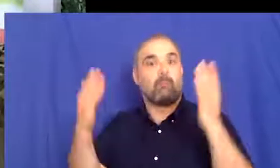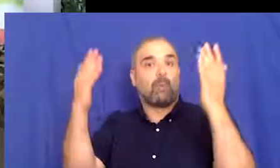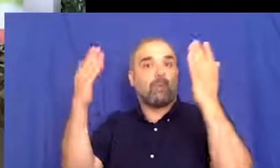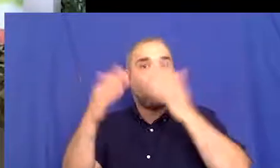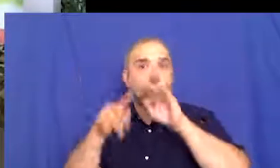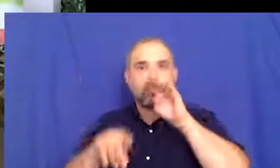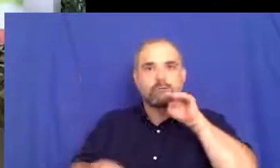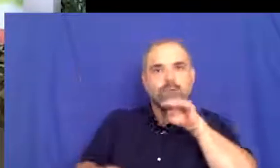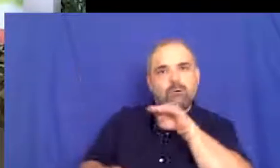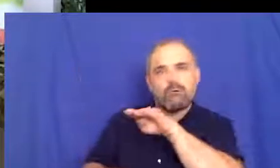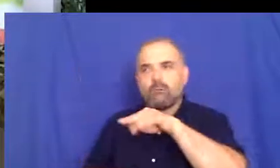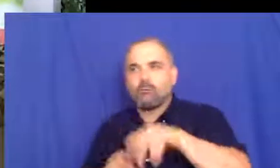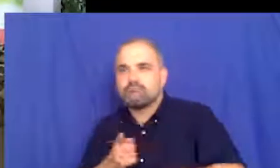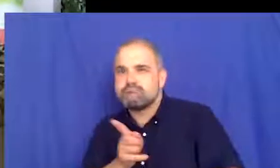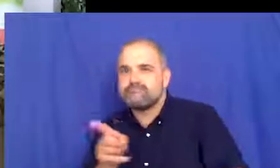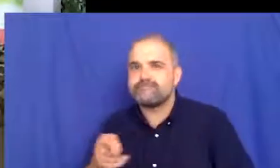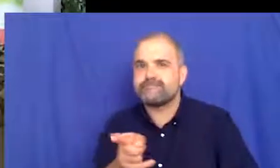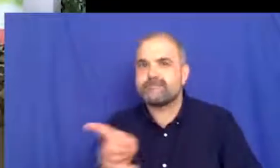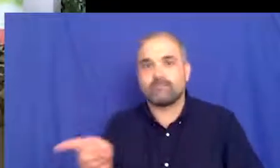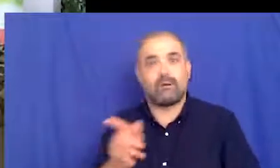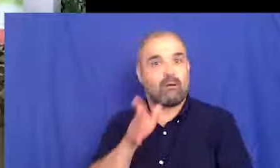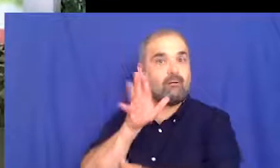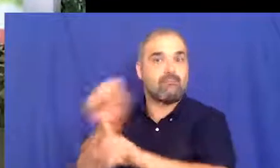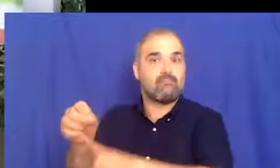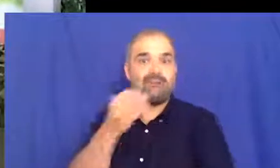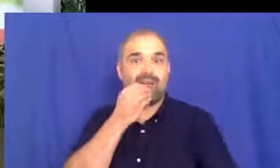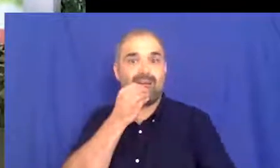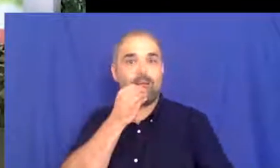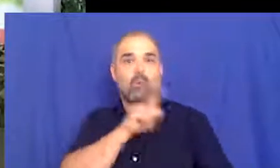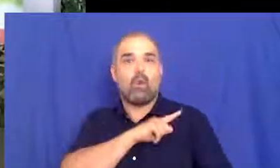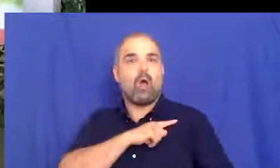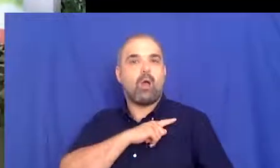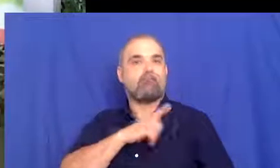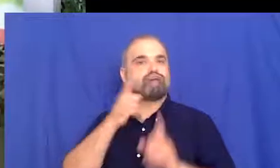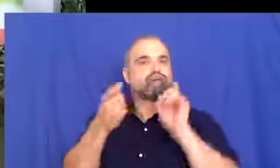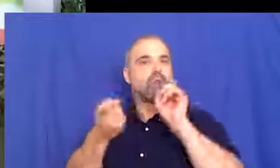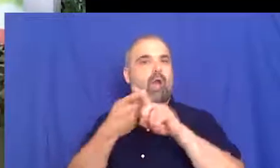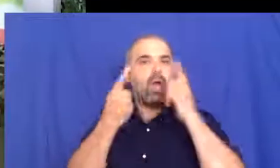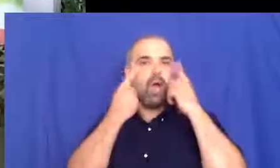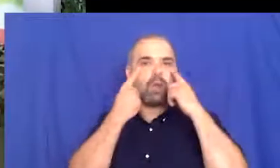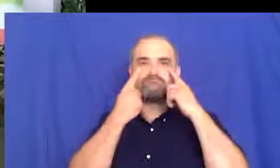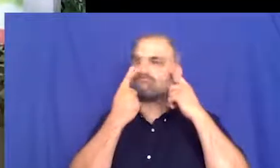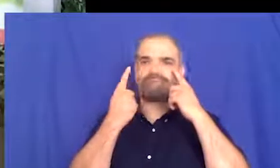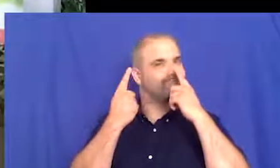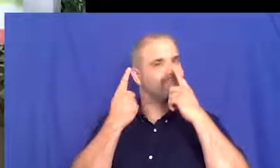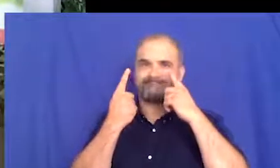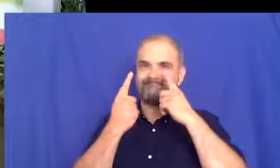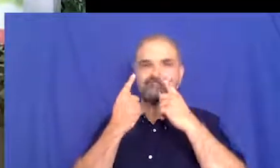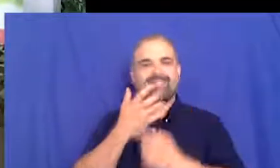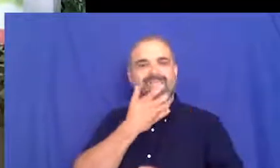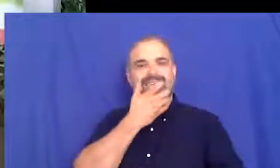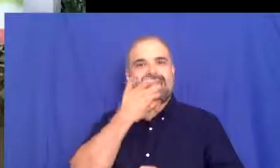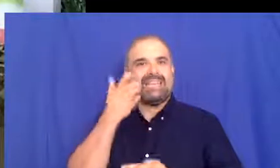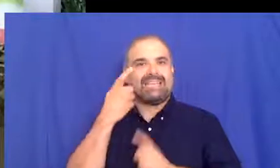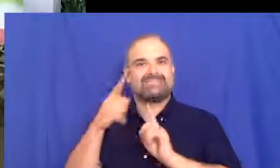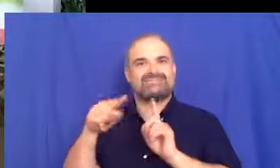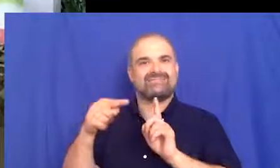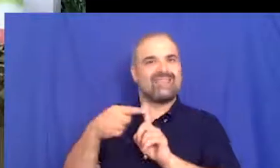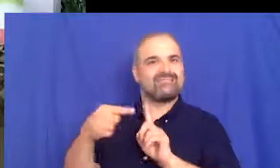example, so they can actually hunt the dark quite effectively because they don't rely on their eyesight. They use that really good heat